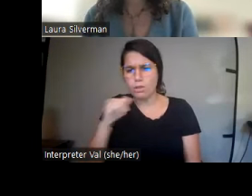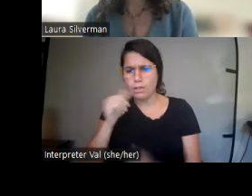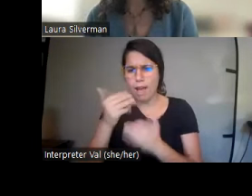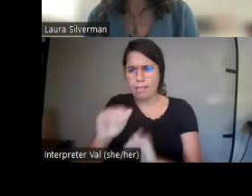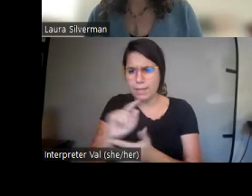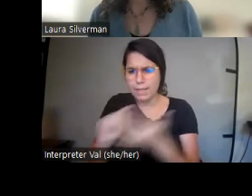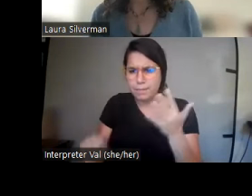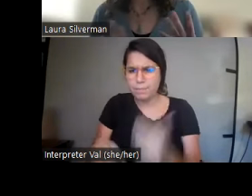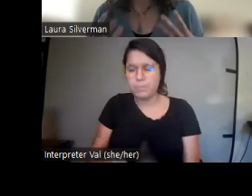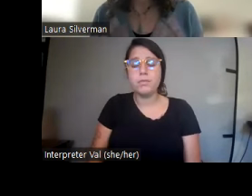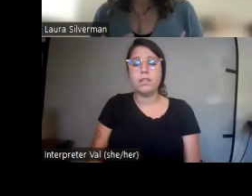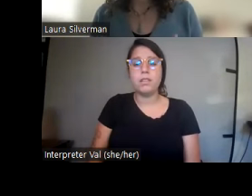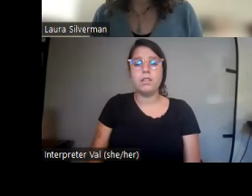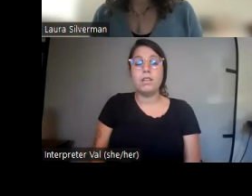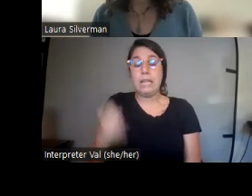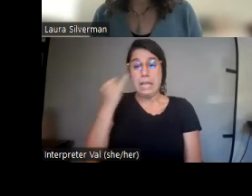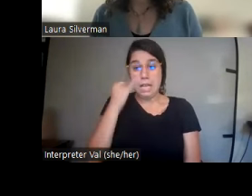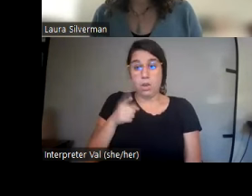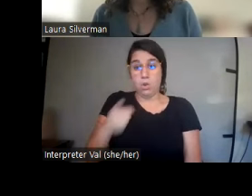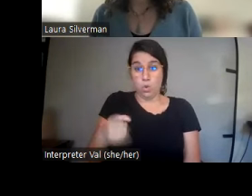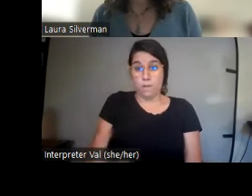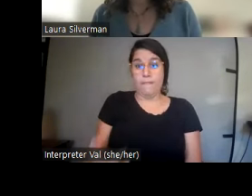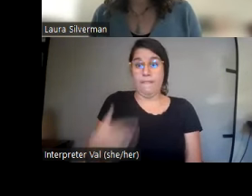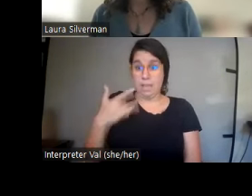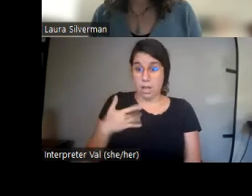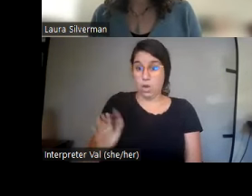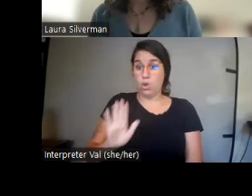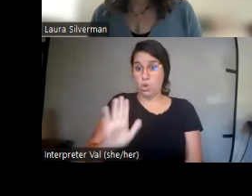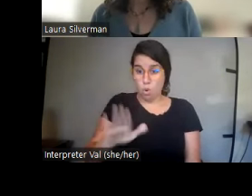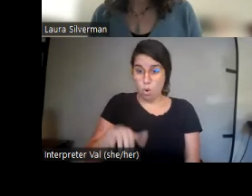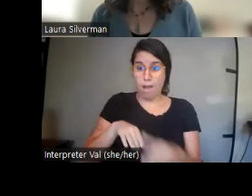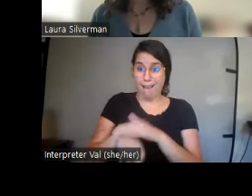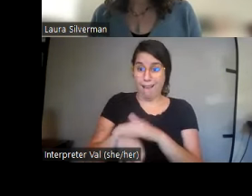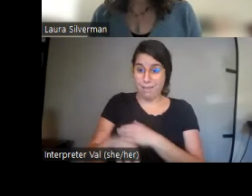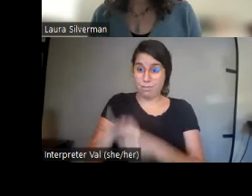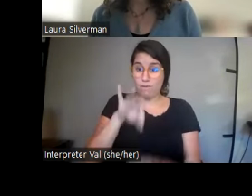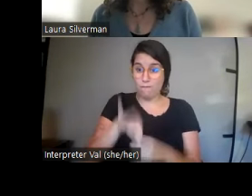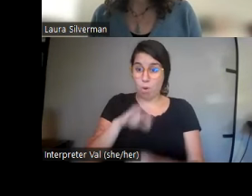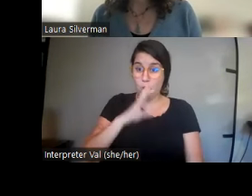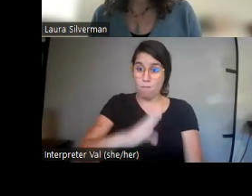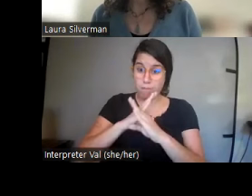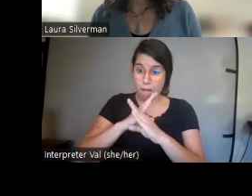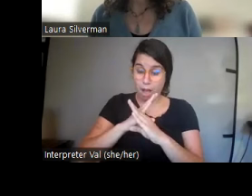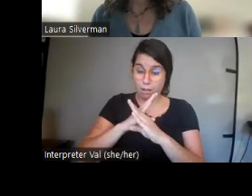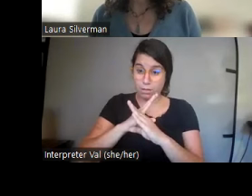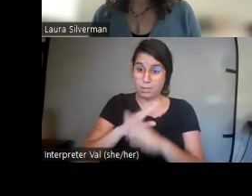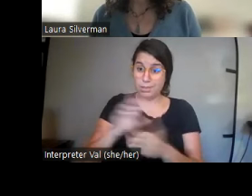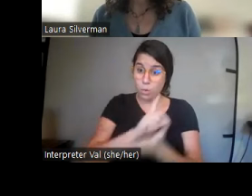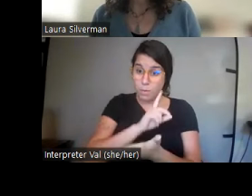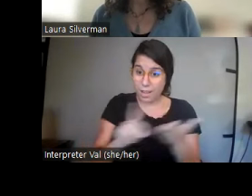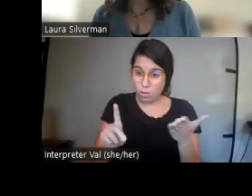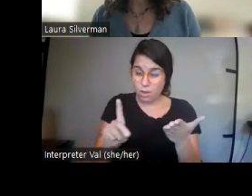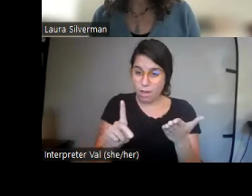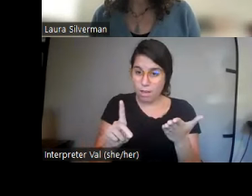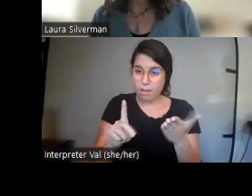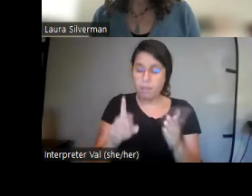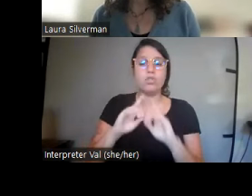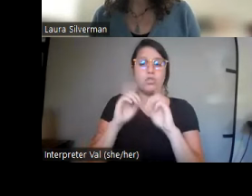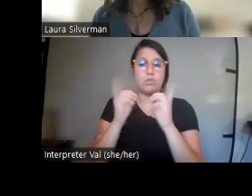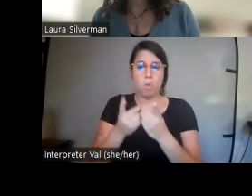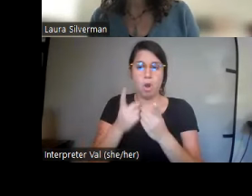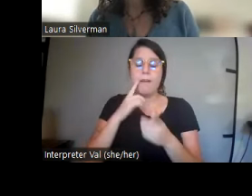voter access, that your access to voting has been blocked, or that there's been discrimination, the Department